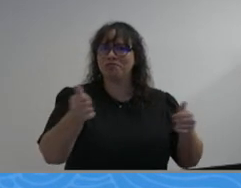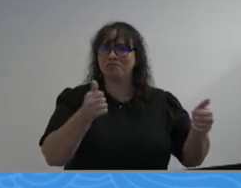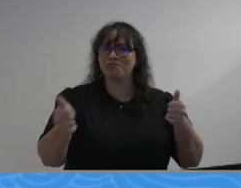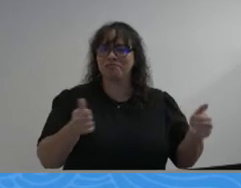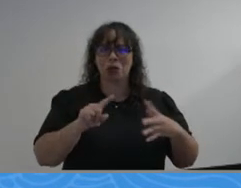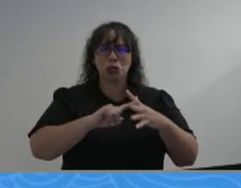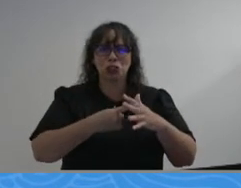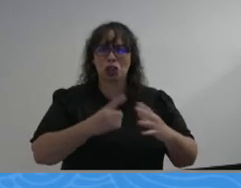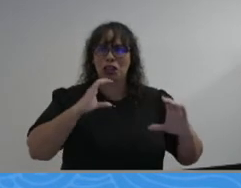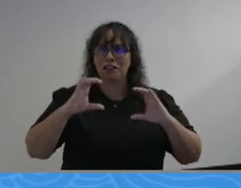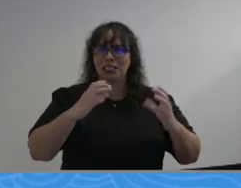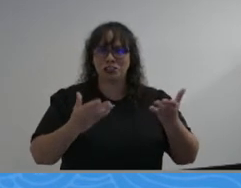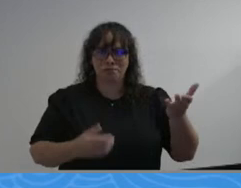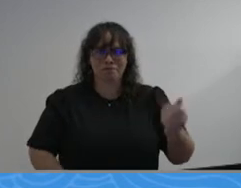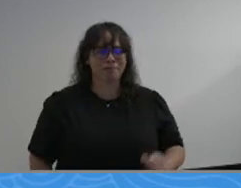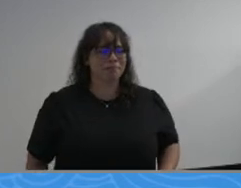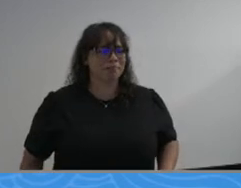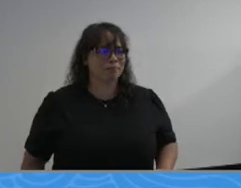conversation.